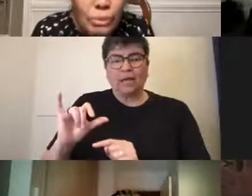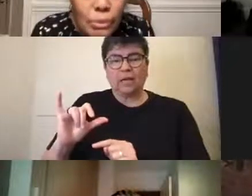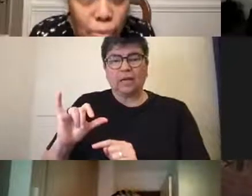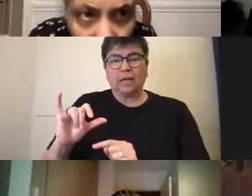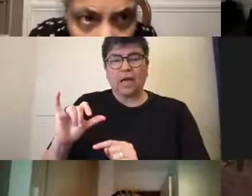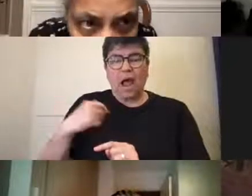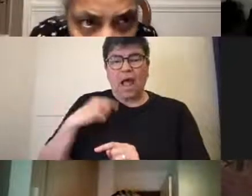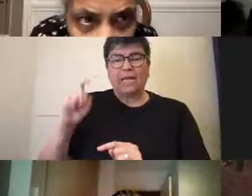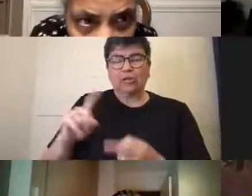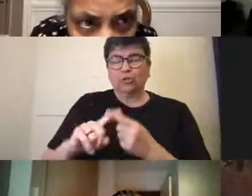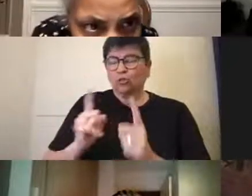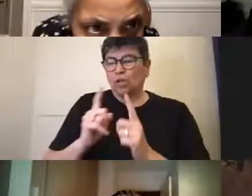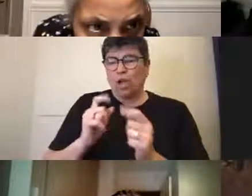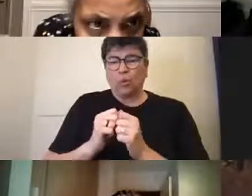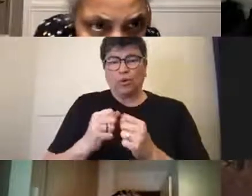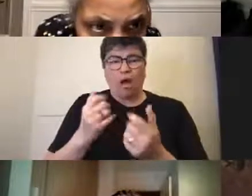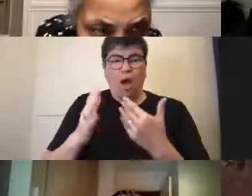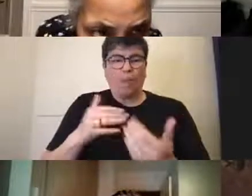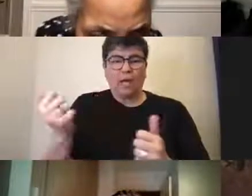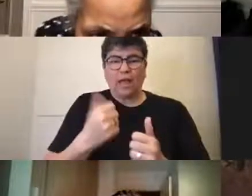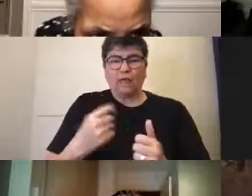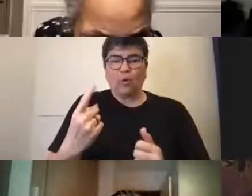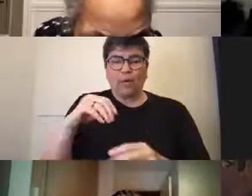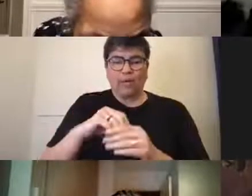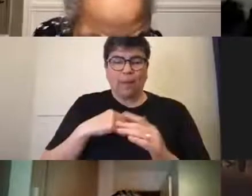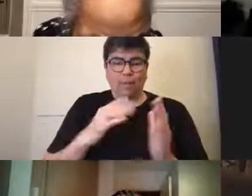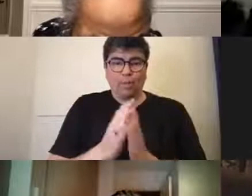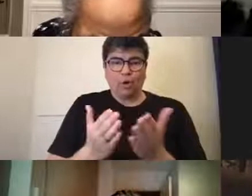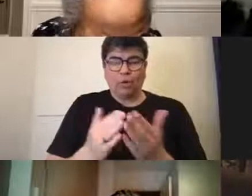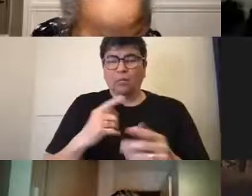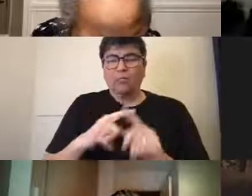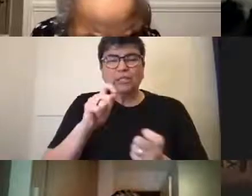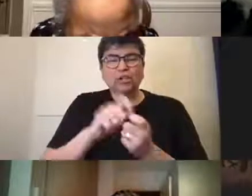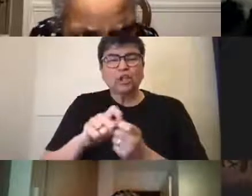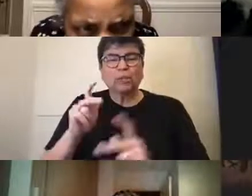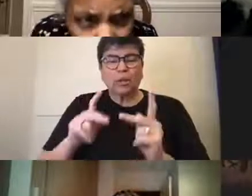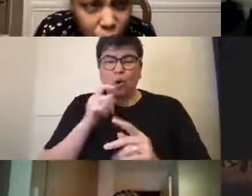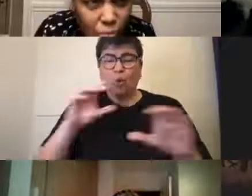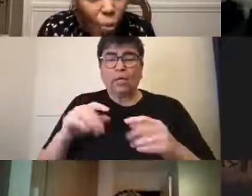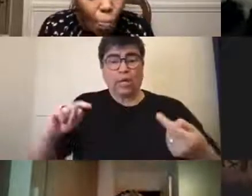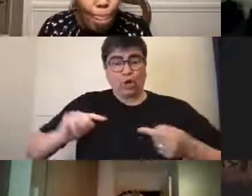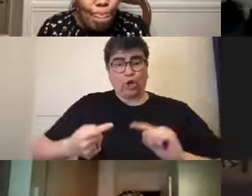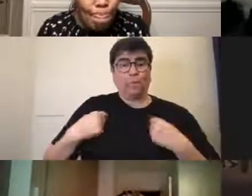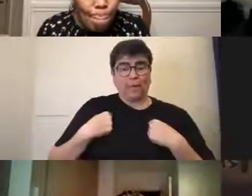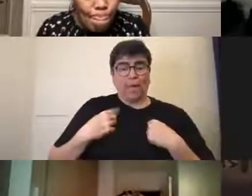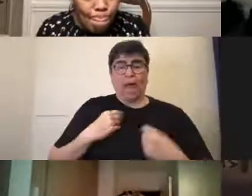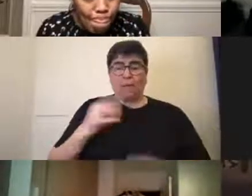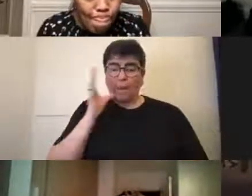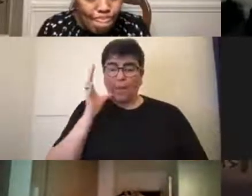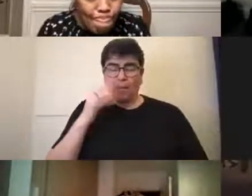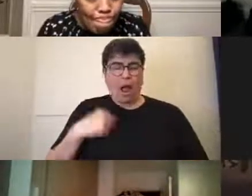Like I talked to almost everybody in my book, but there were certain people who did harm to me and my mama